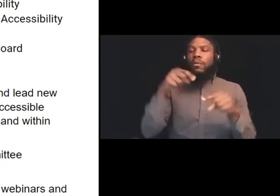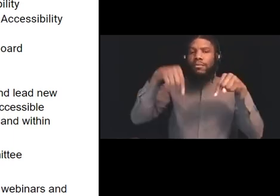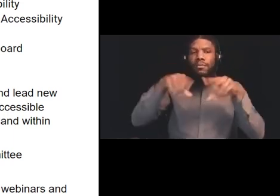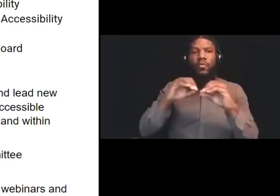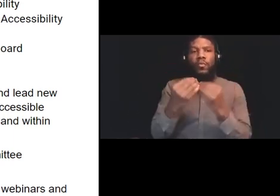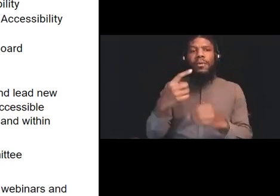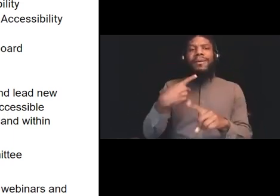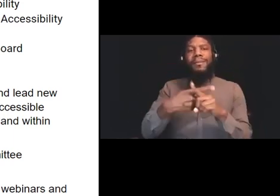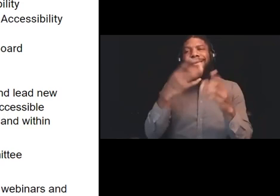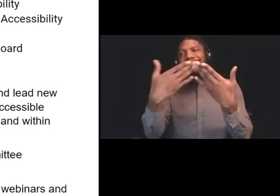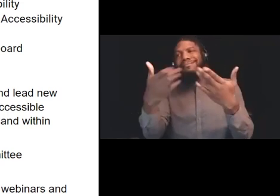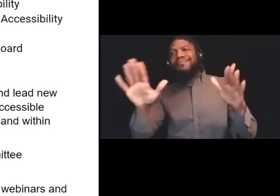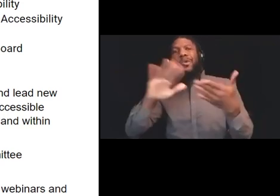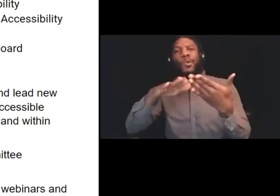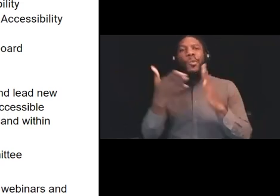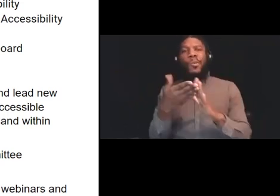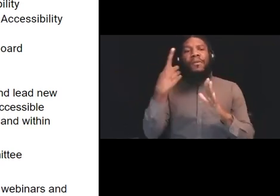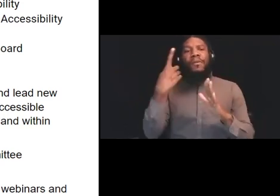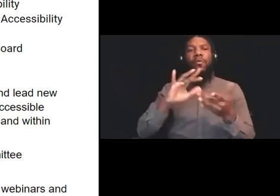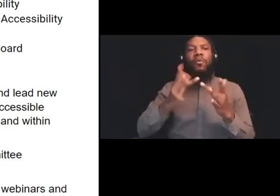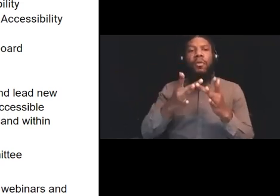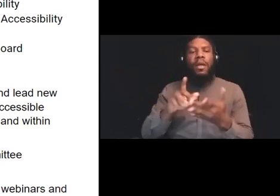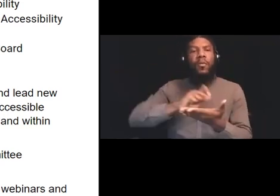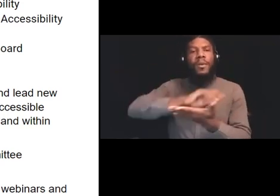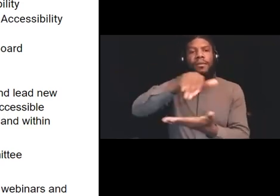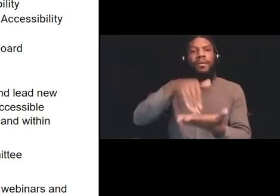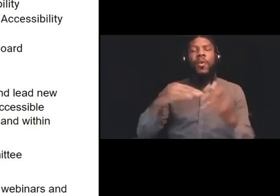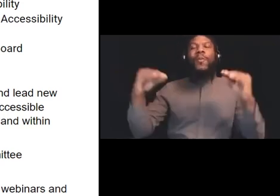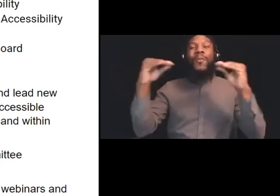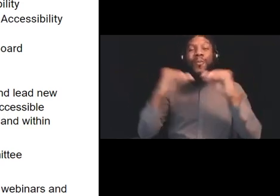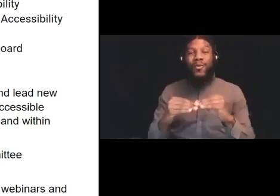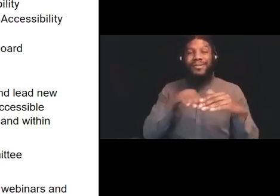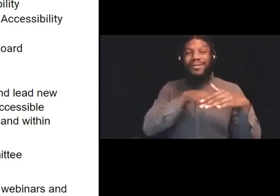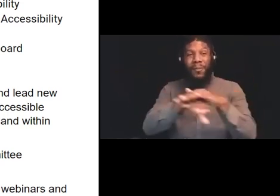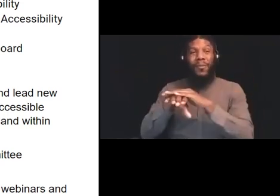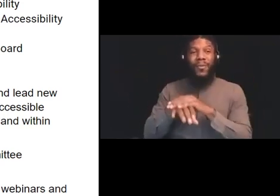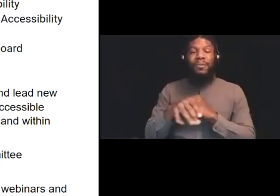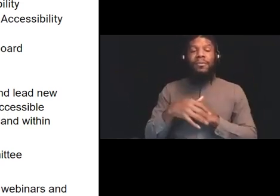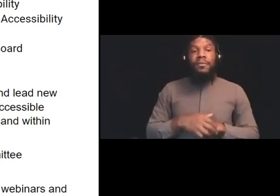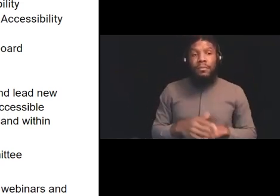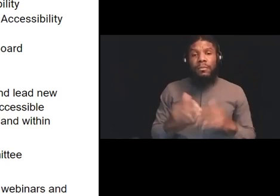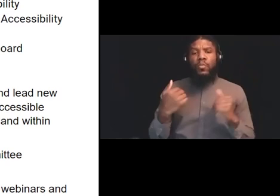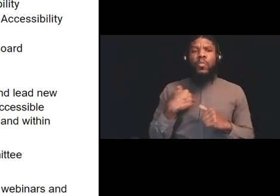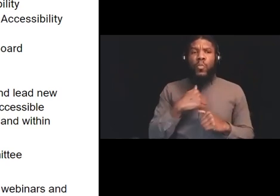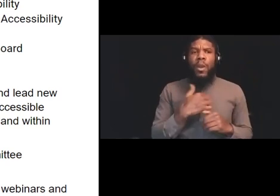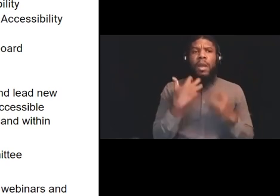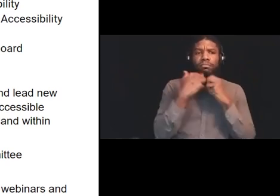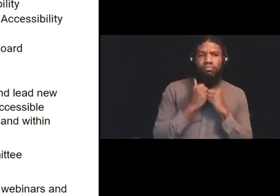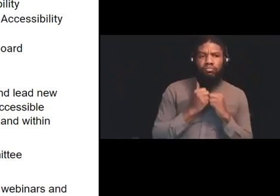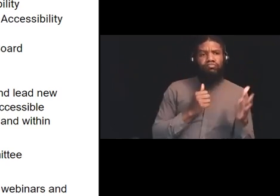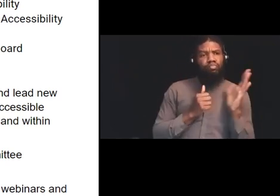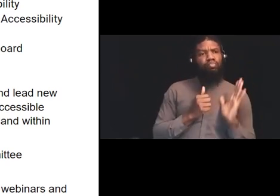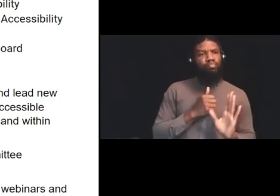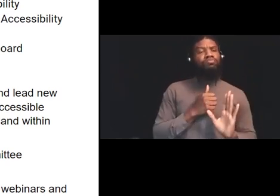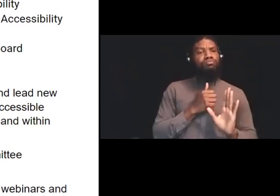and the wider community of online writing centers more accessible. So although we value previous experience with writing center